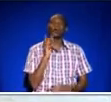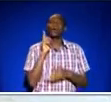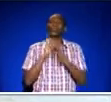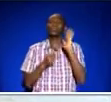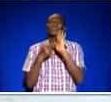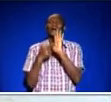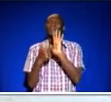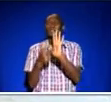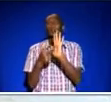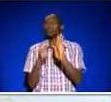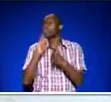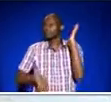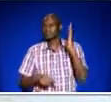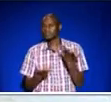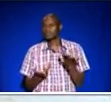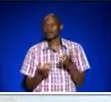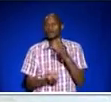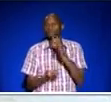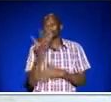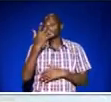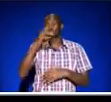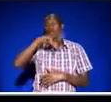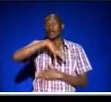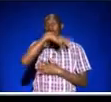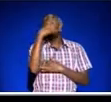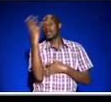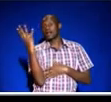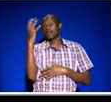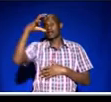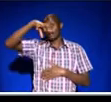phenomena? Like the formation of rainbows.